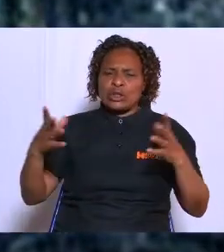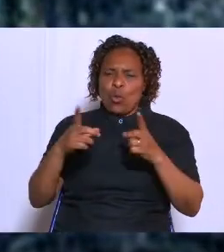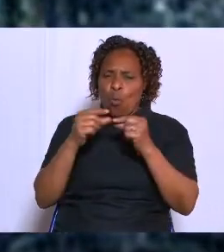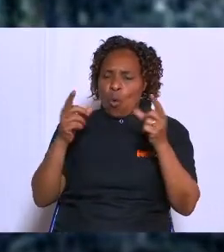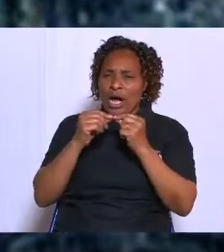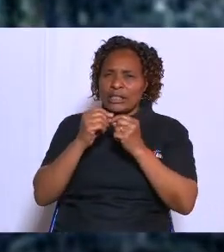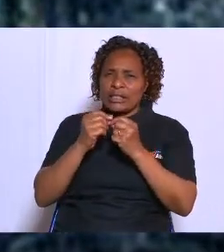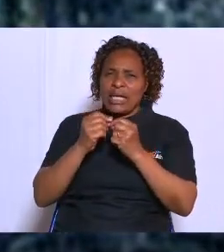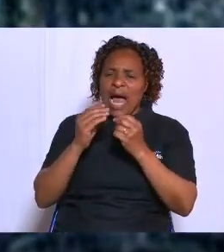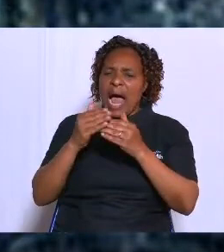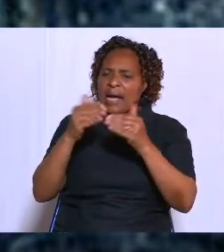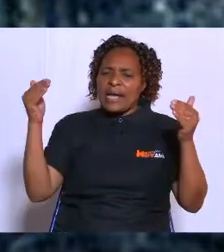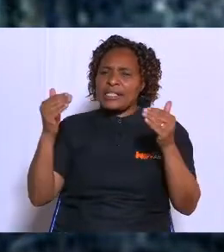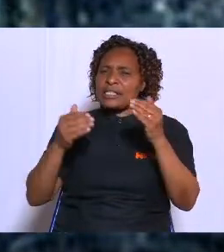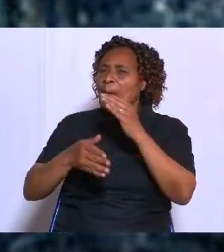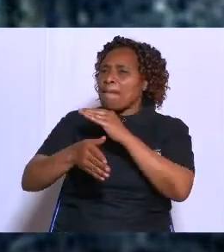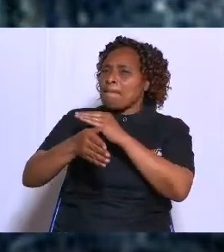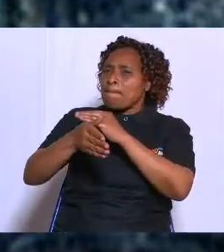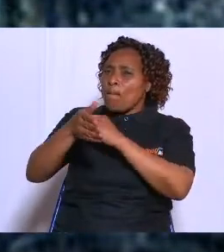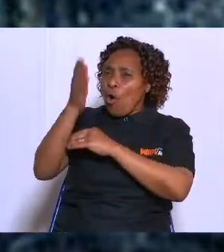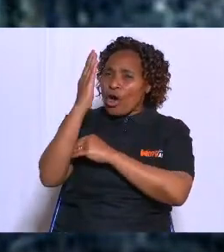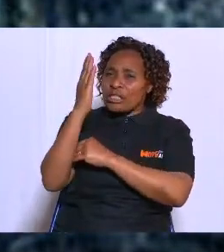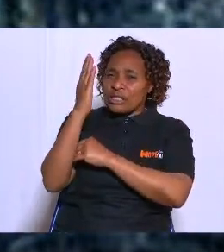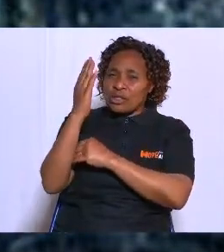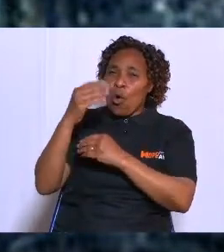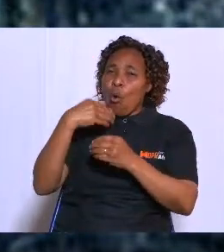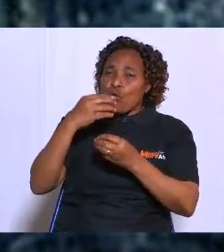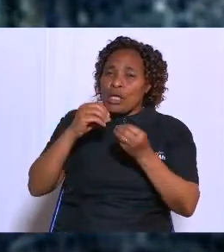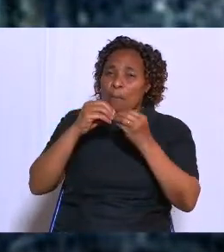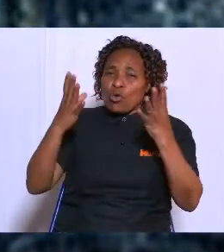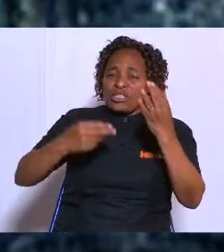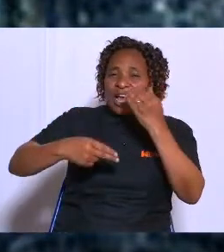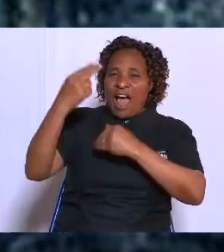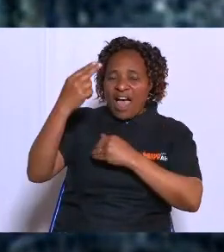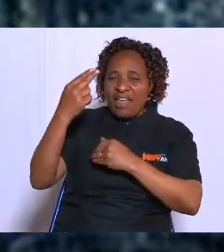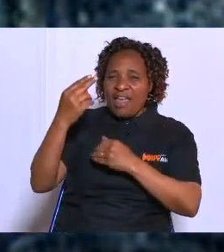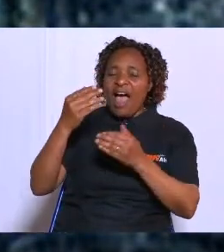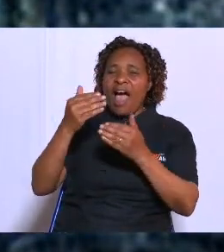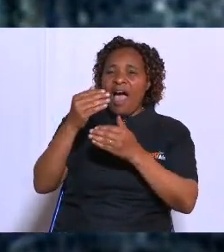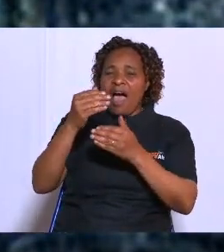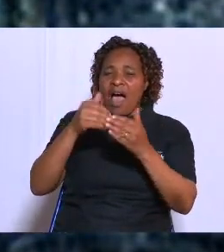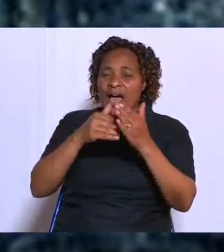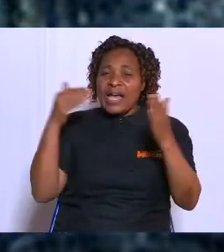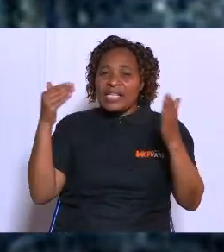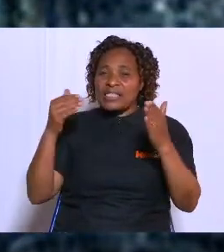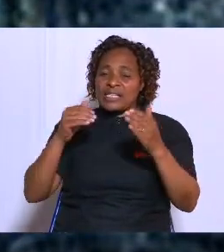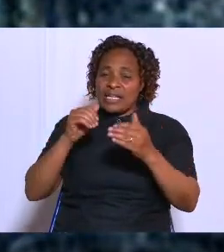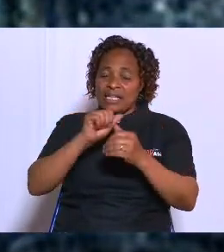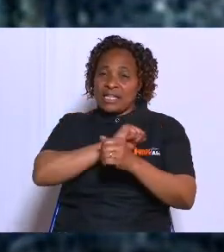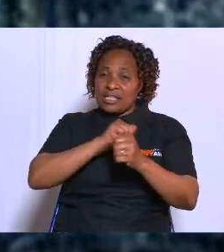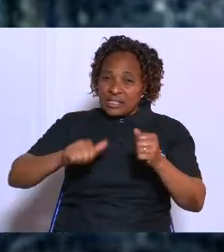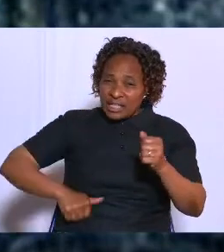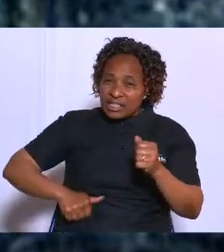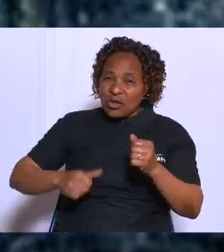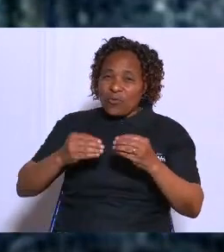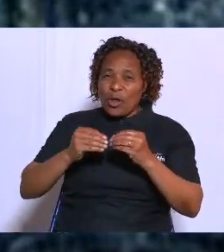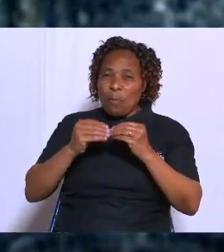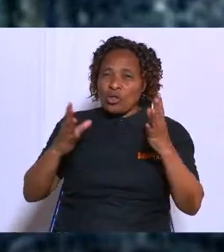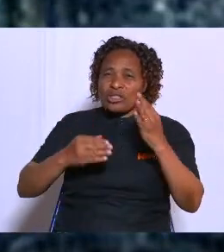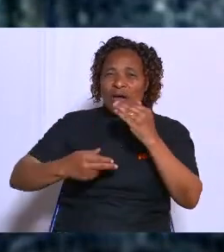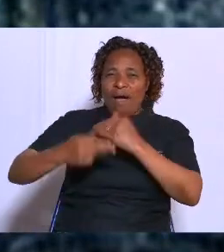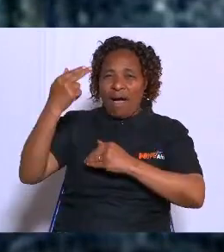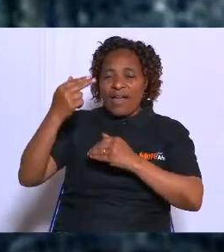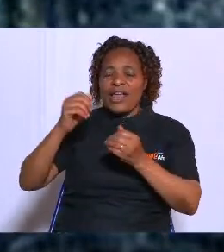against the most high he shall wear out the Saints of the most high and he shall think to change